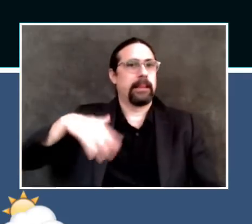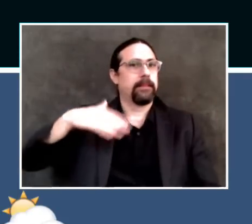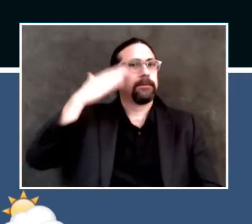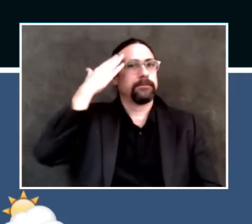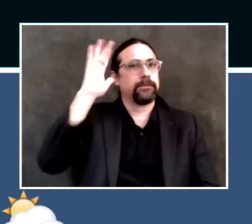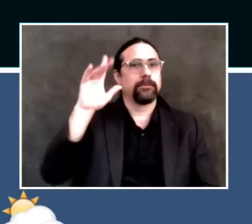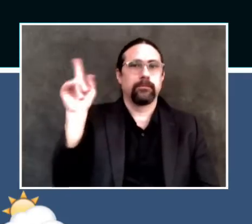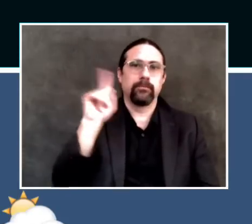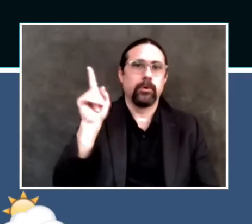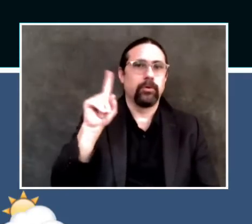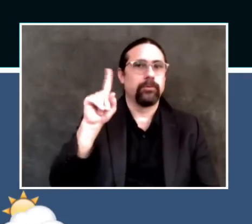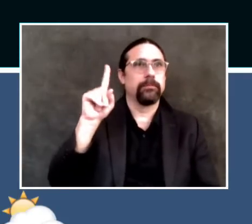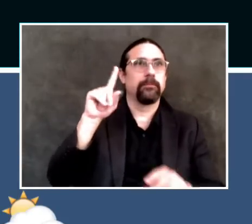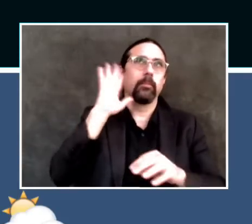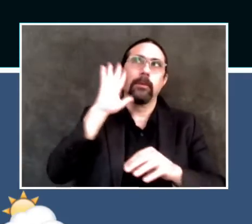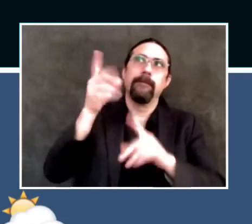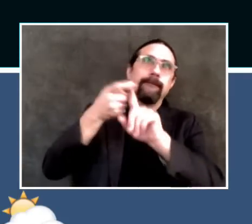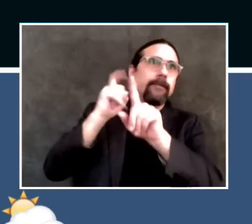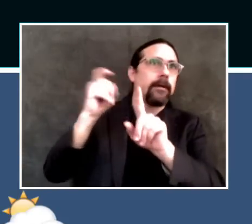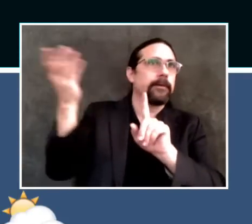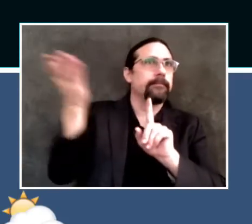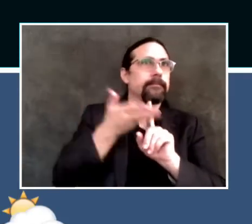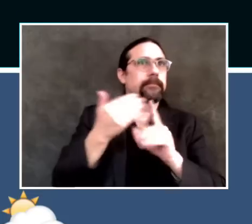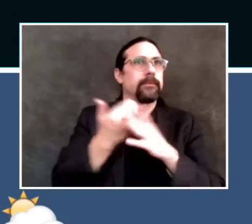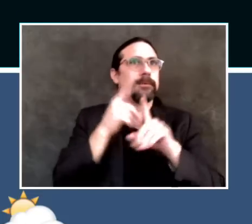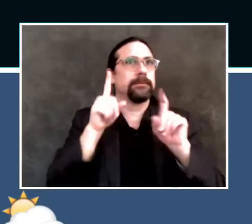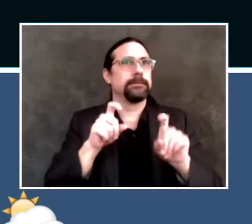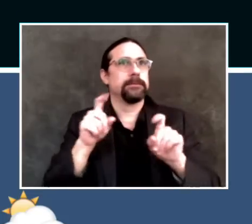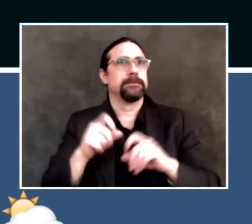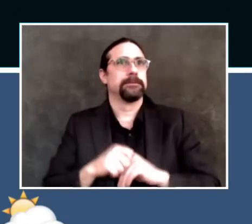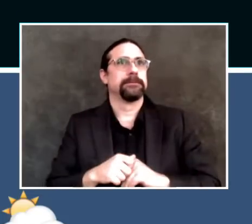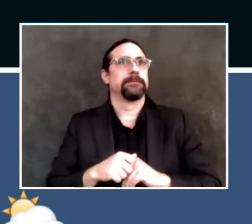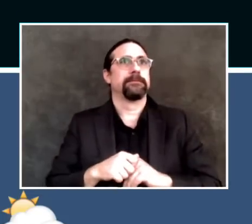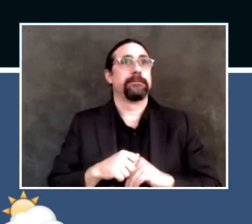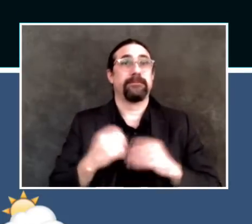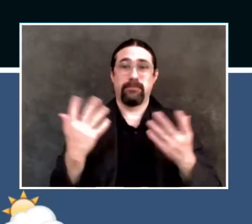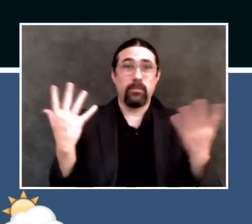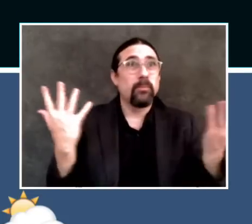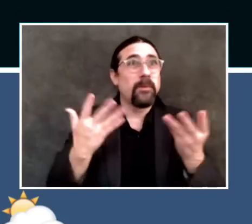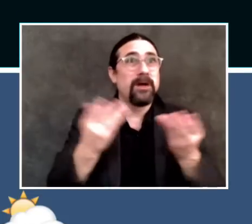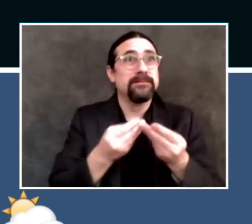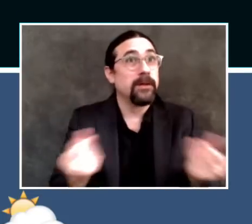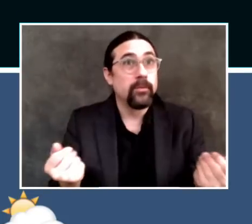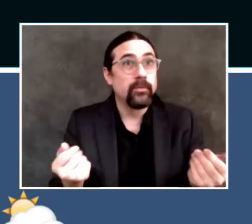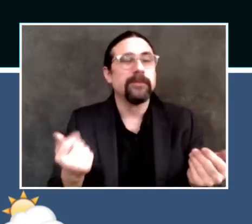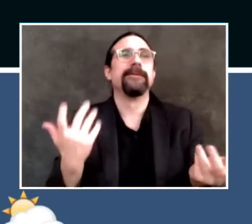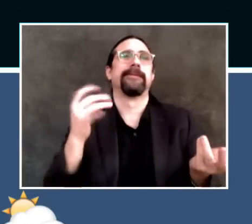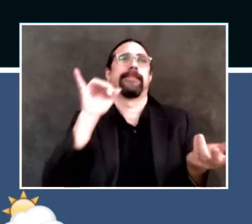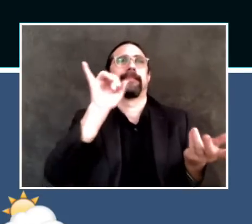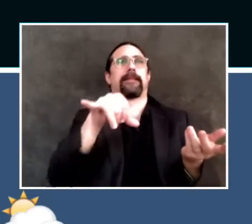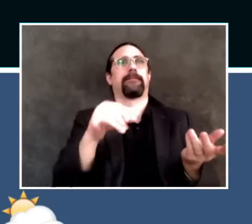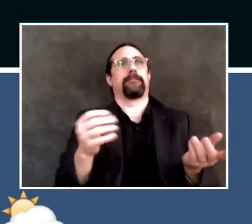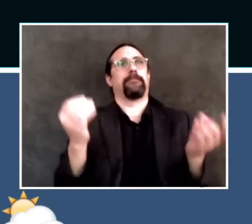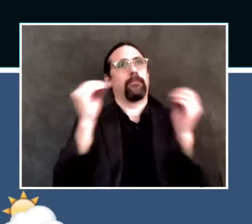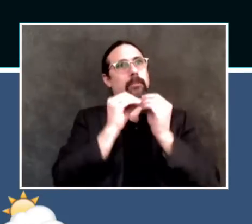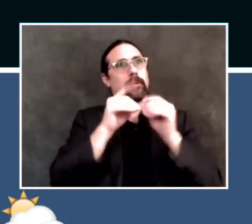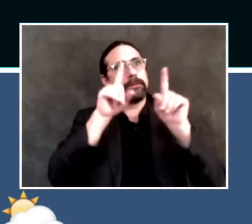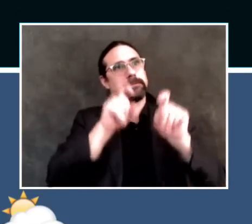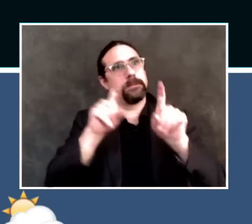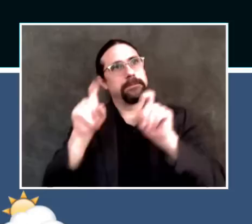testing, and we don't have it yet. But since that phase is not likely until May or June, there's